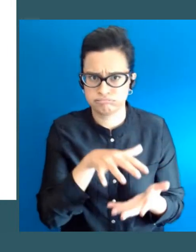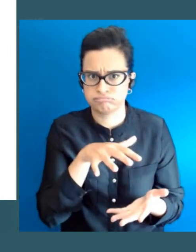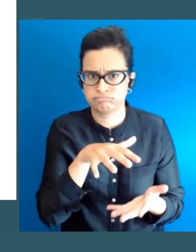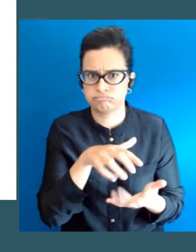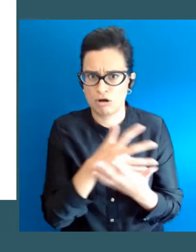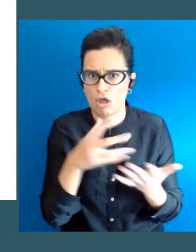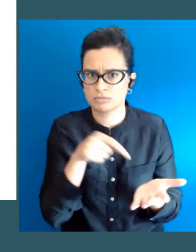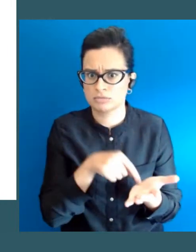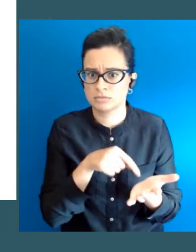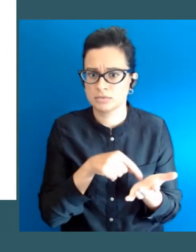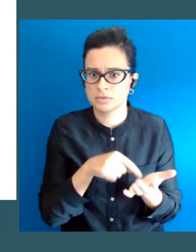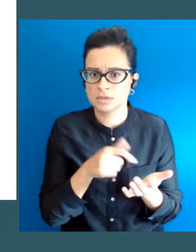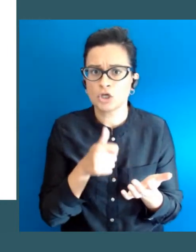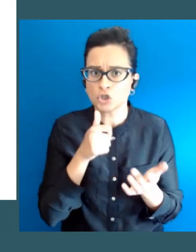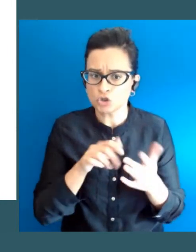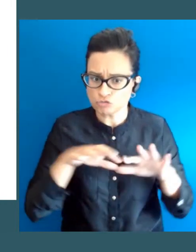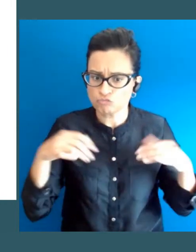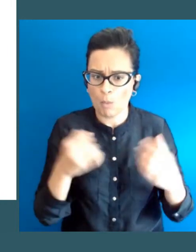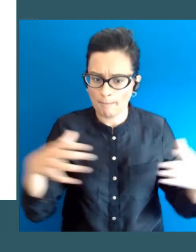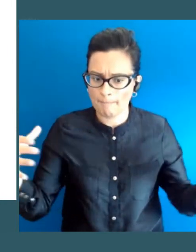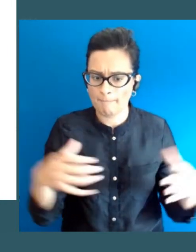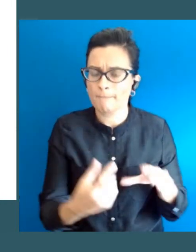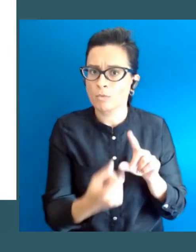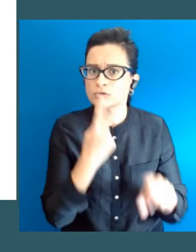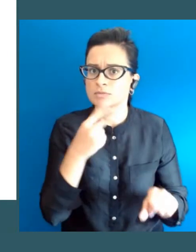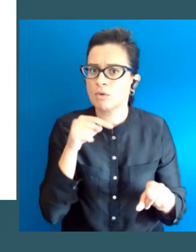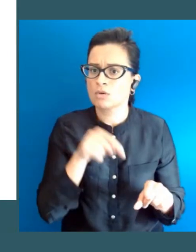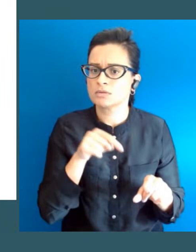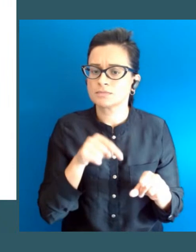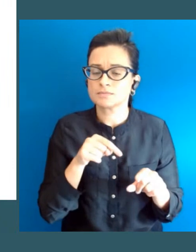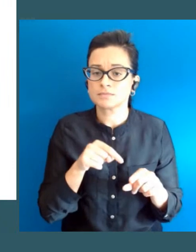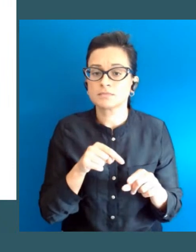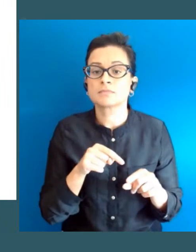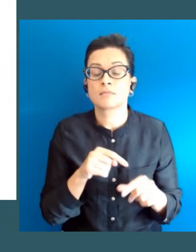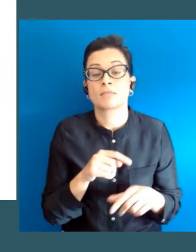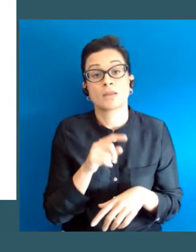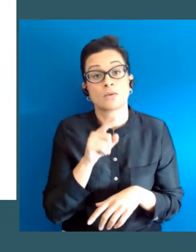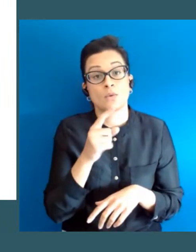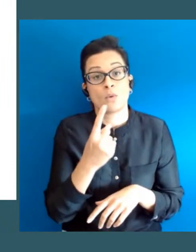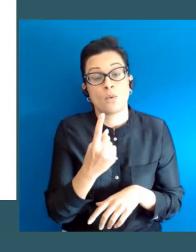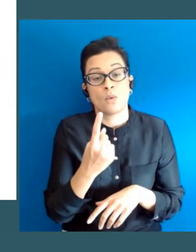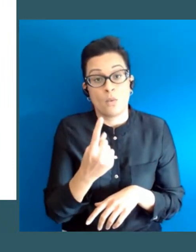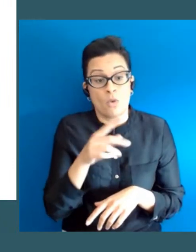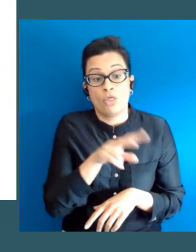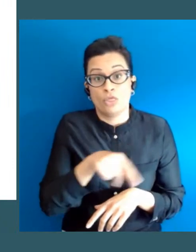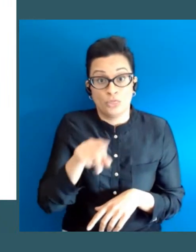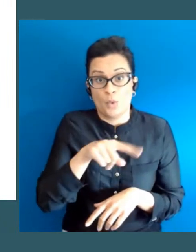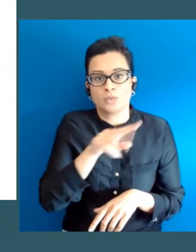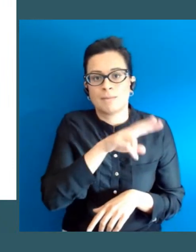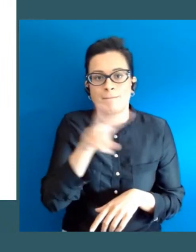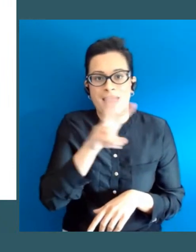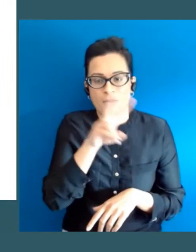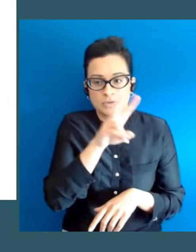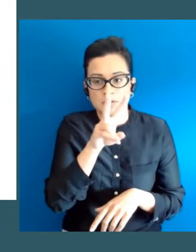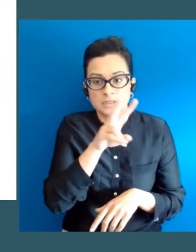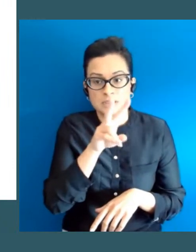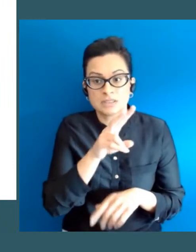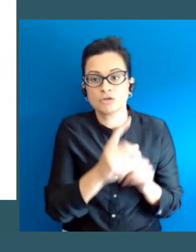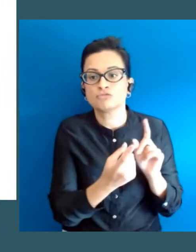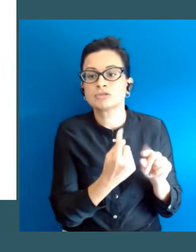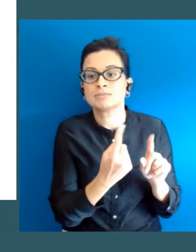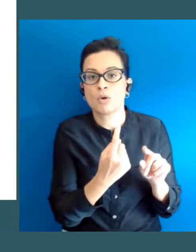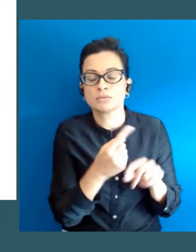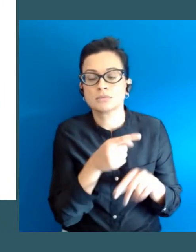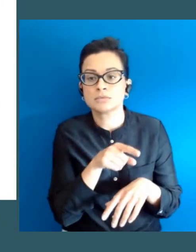good cohort that responded. And of those parents that responded, the ones that actually